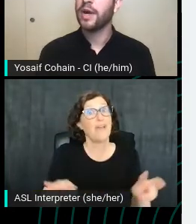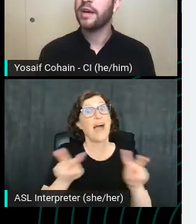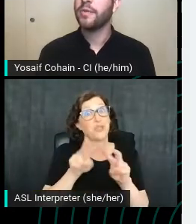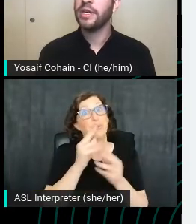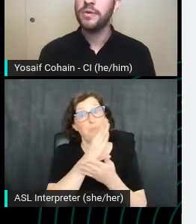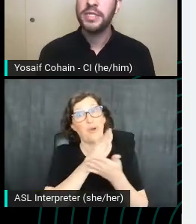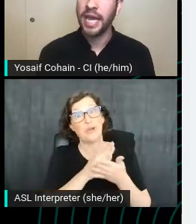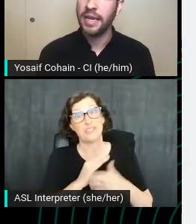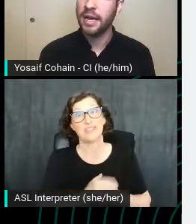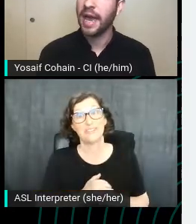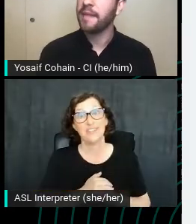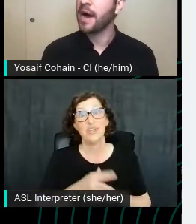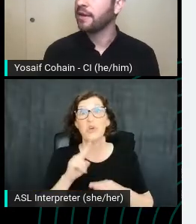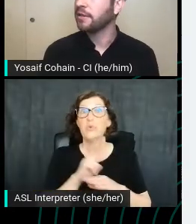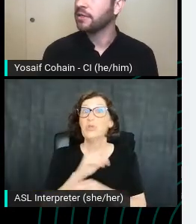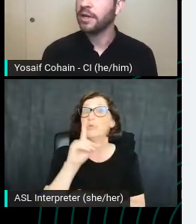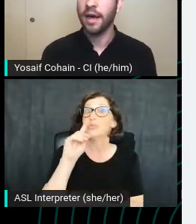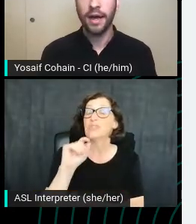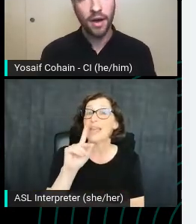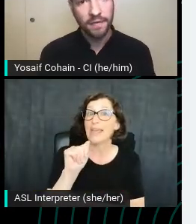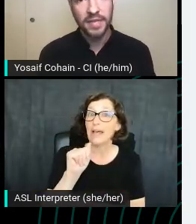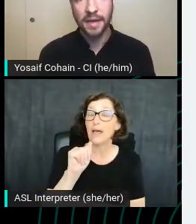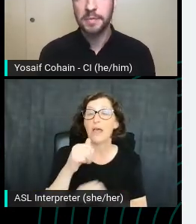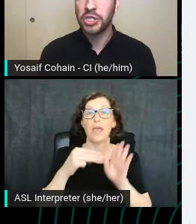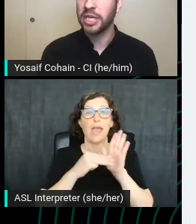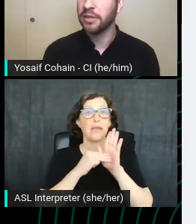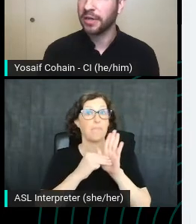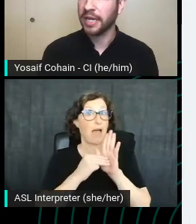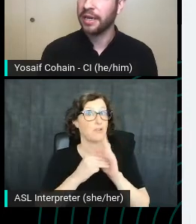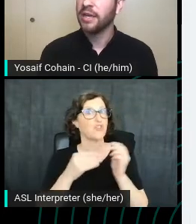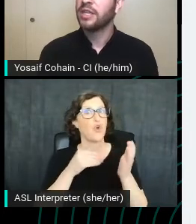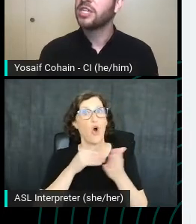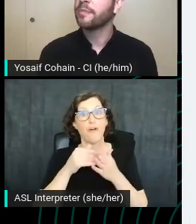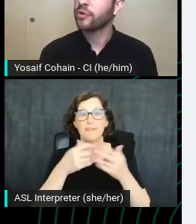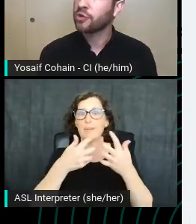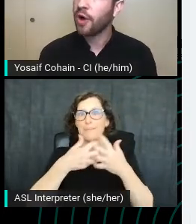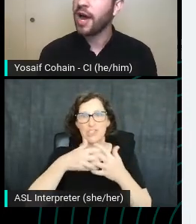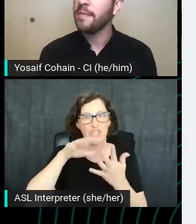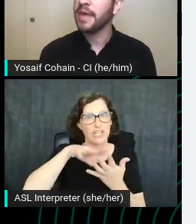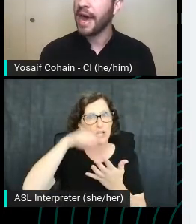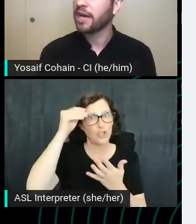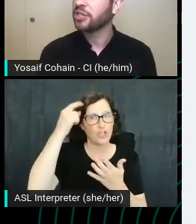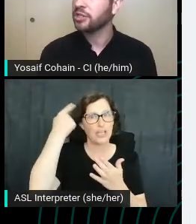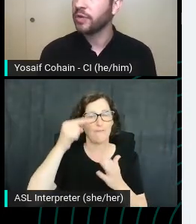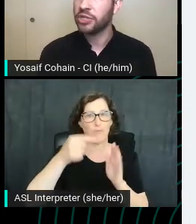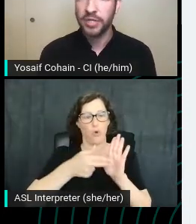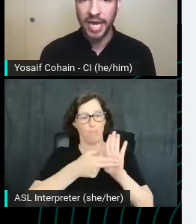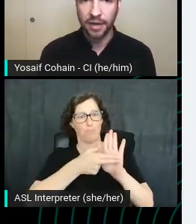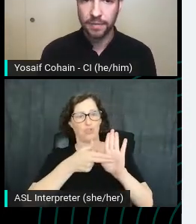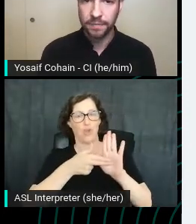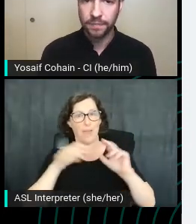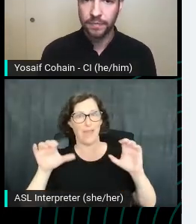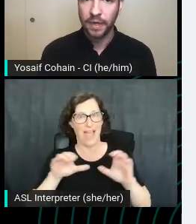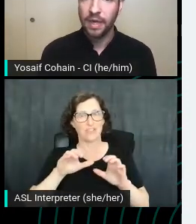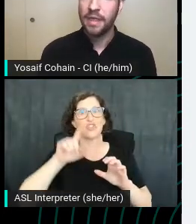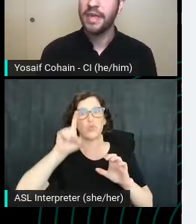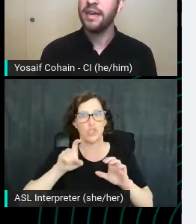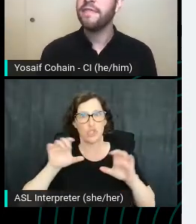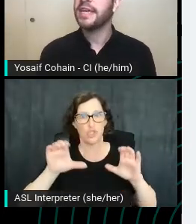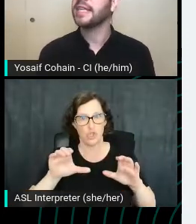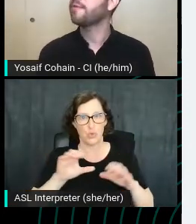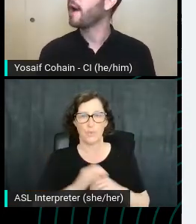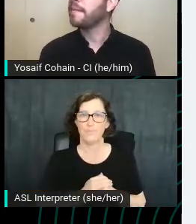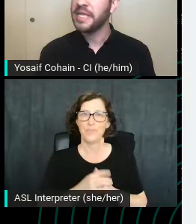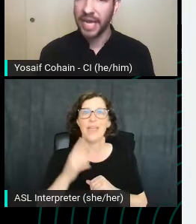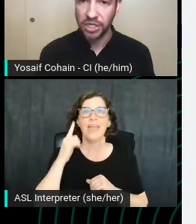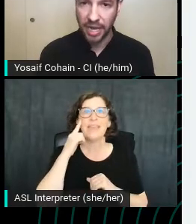It's where we use data and models, oftentimes machine learning, to prescribe the actions we should take. Think of